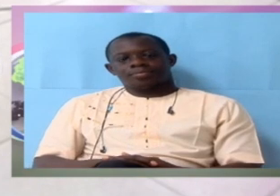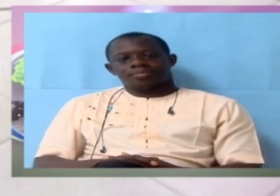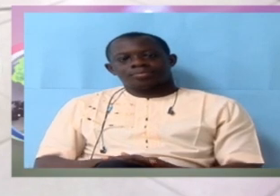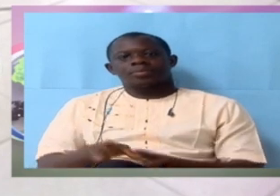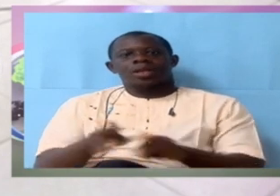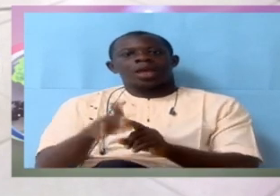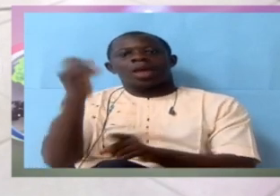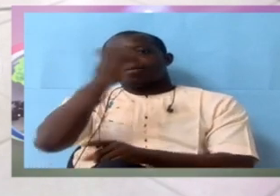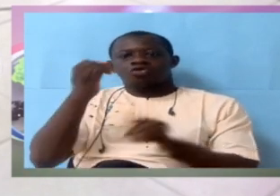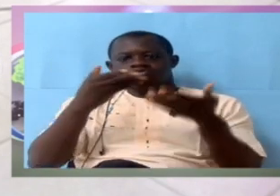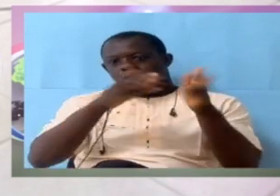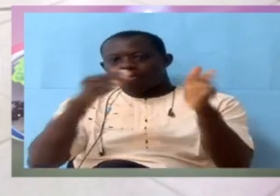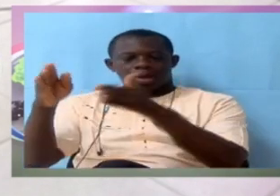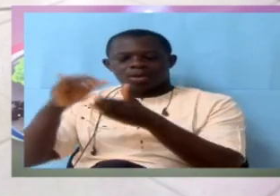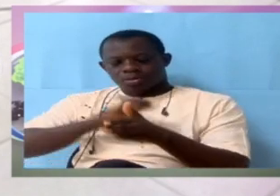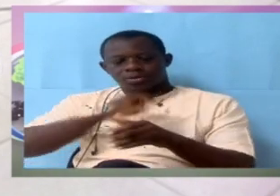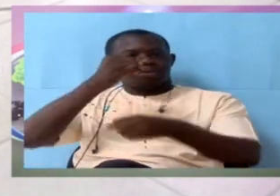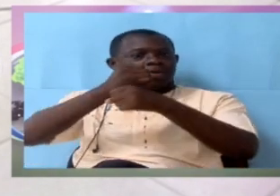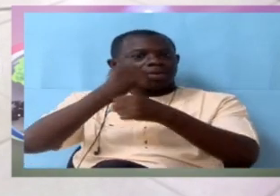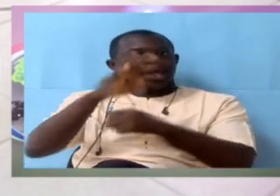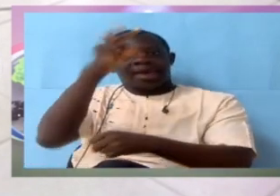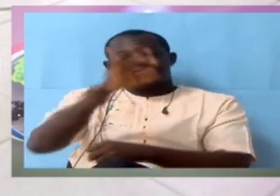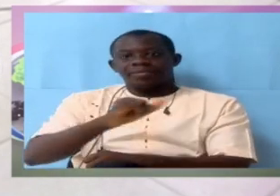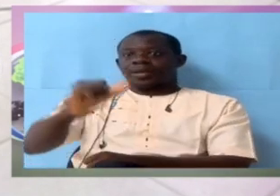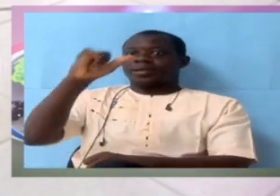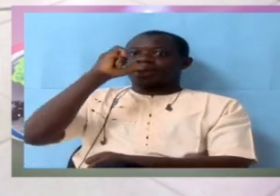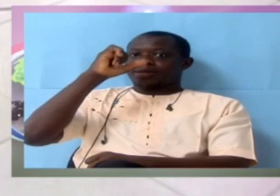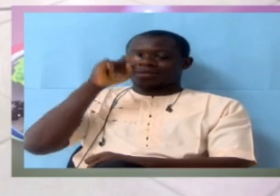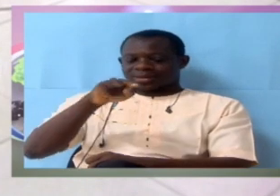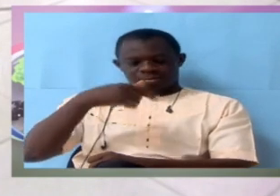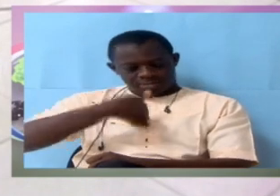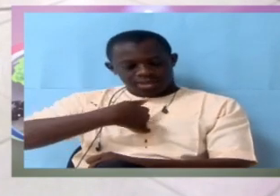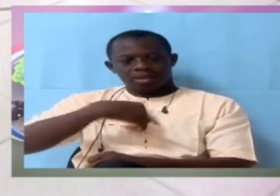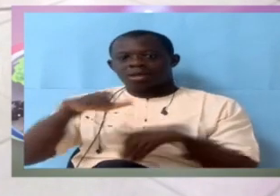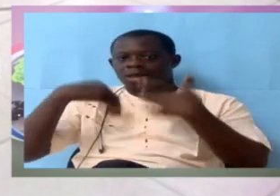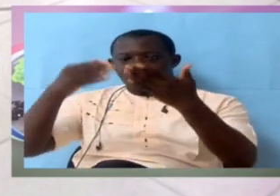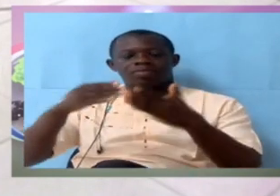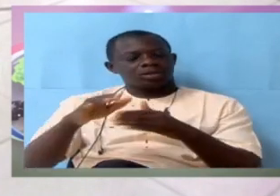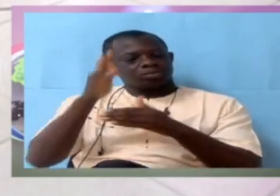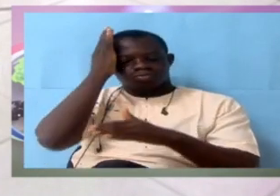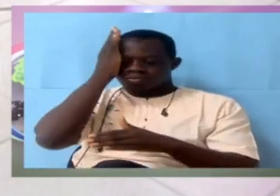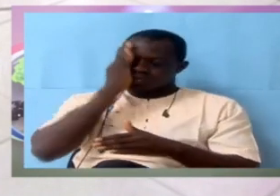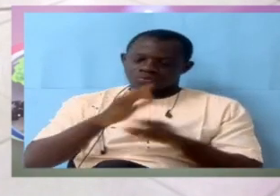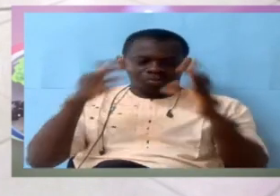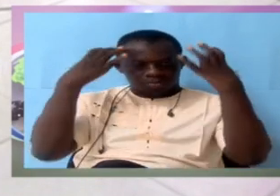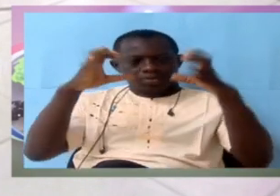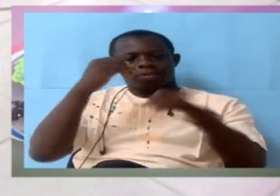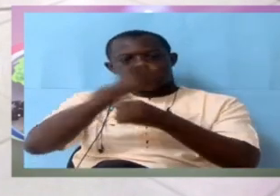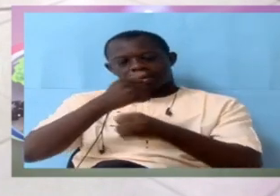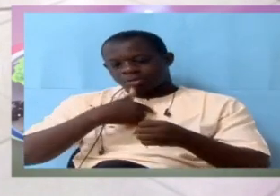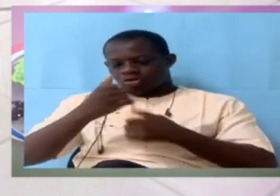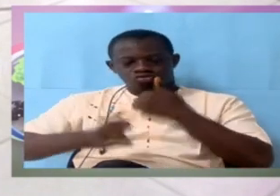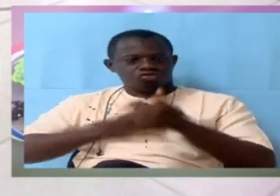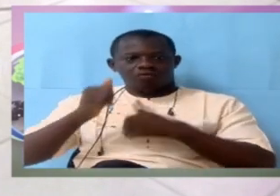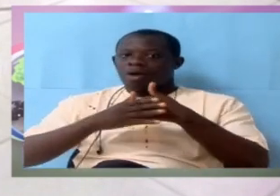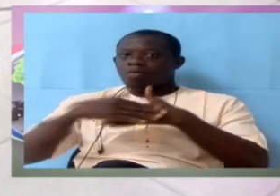Because the way they make it, if you drink that one, me personally, it gives me a serious problem. It makes me suffer. So, Mr.